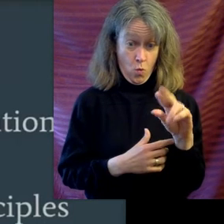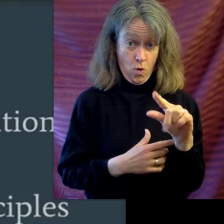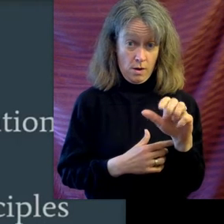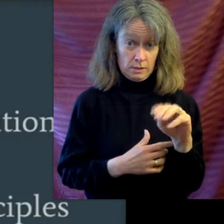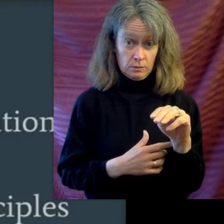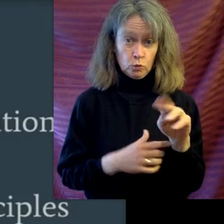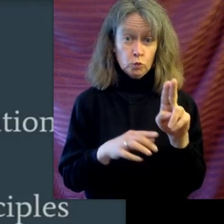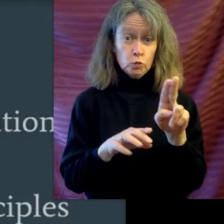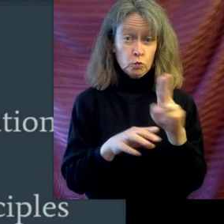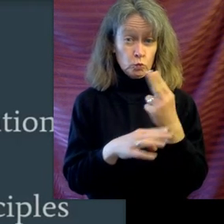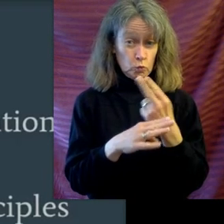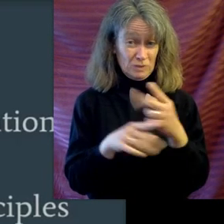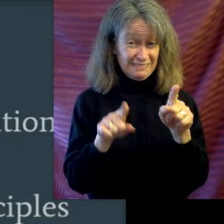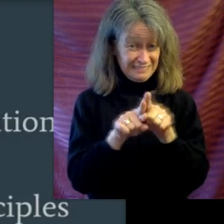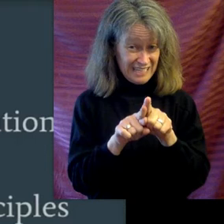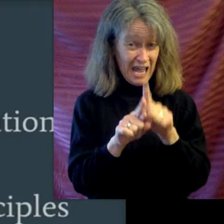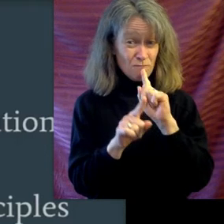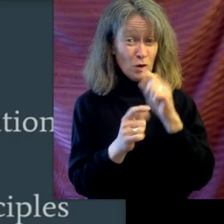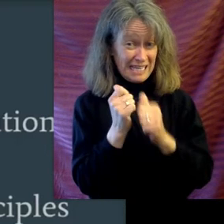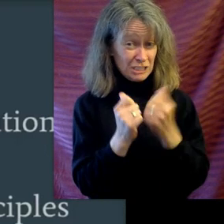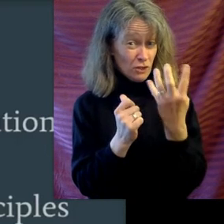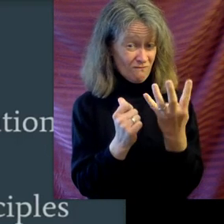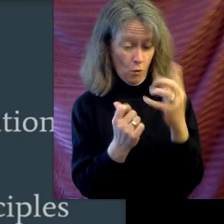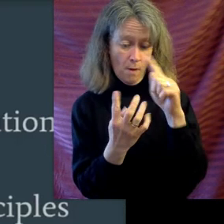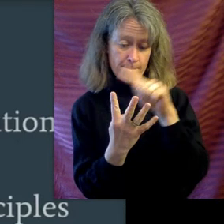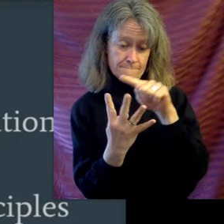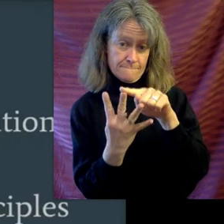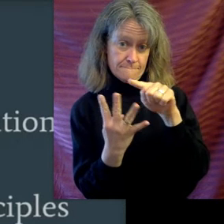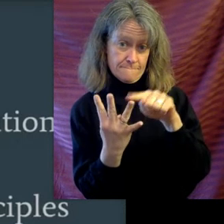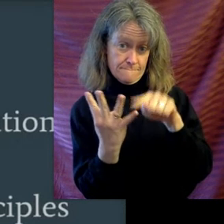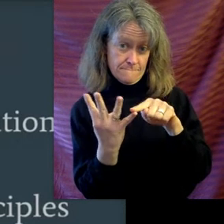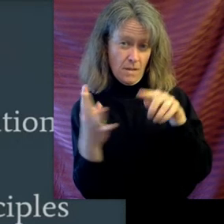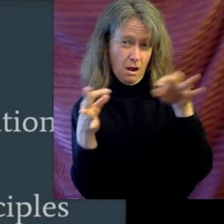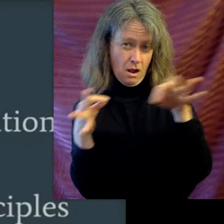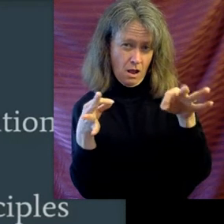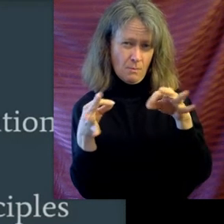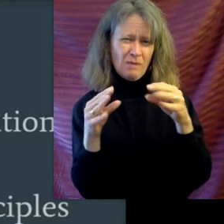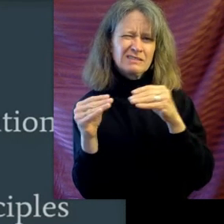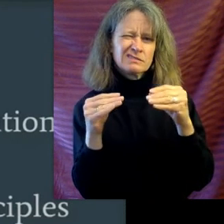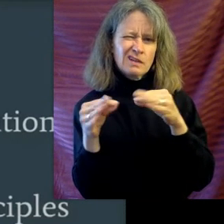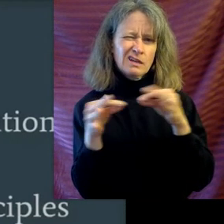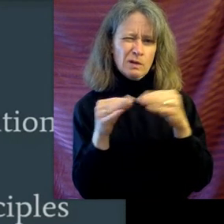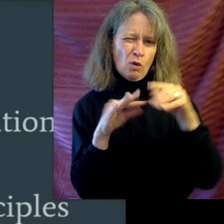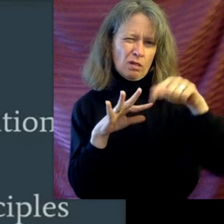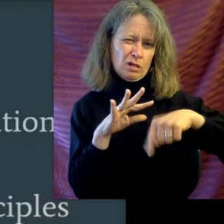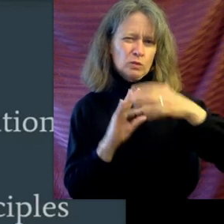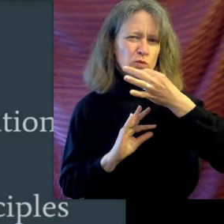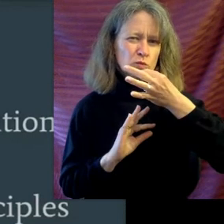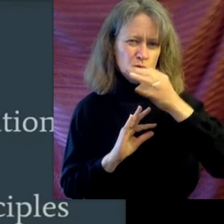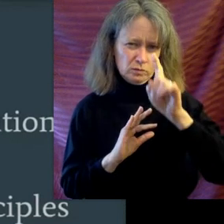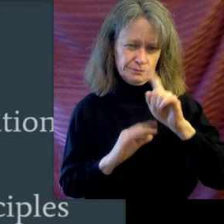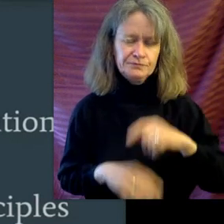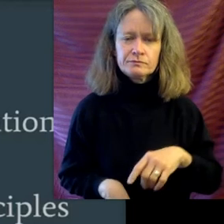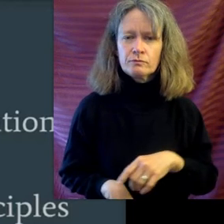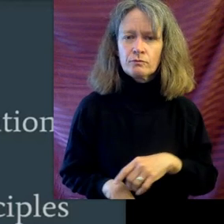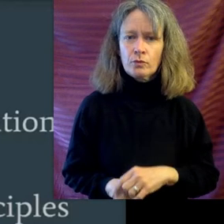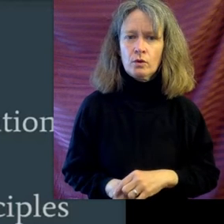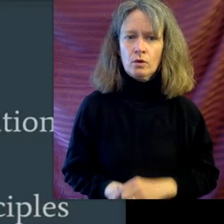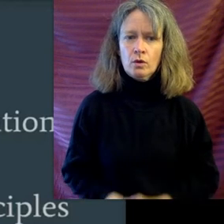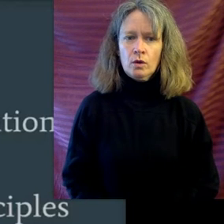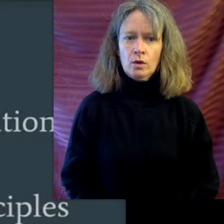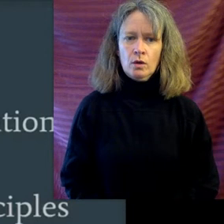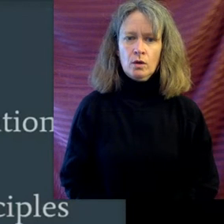I'll explain this one in a little bit more detail. And last, you're going to once and for